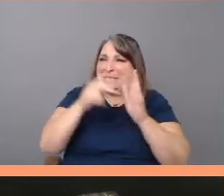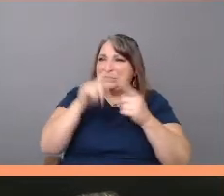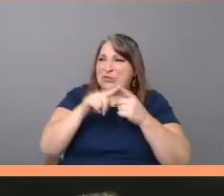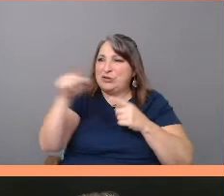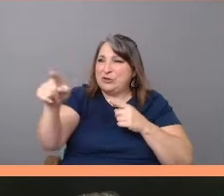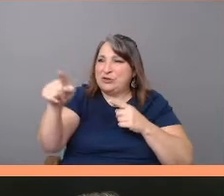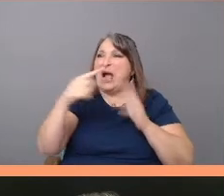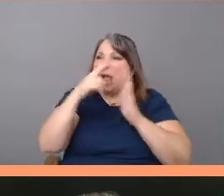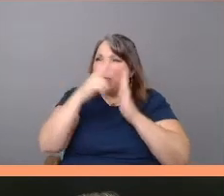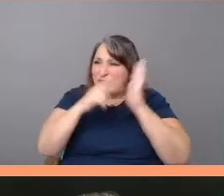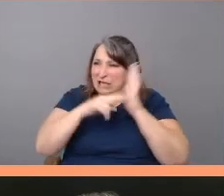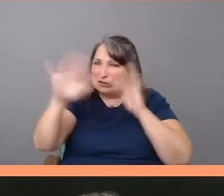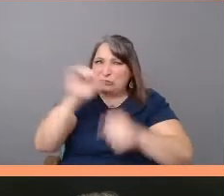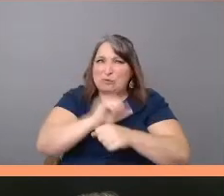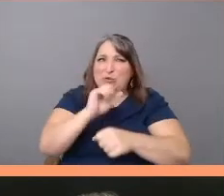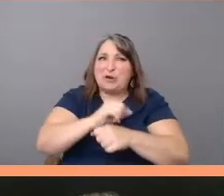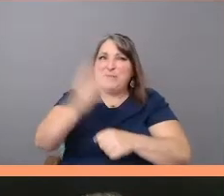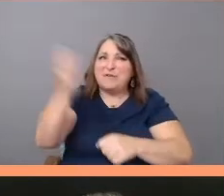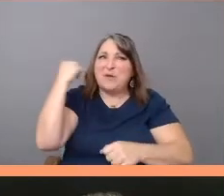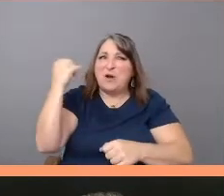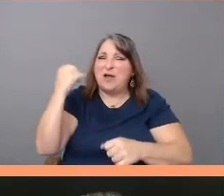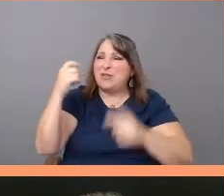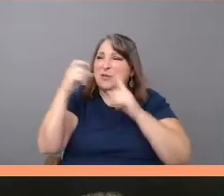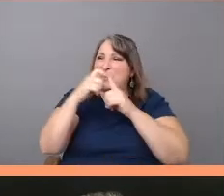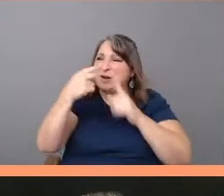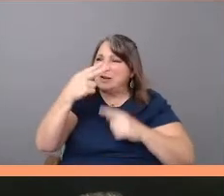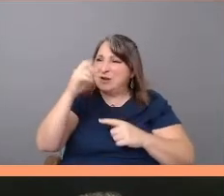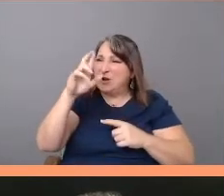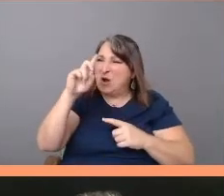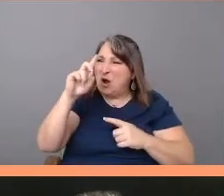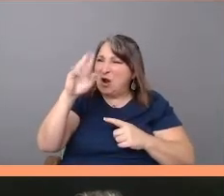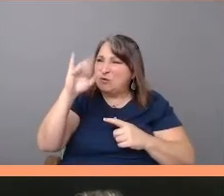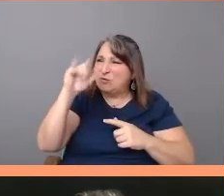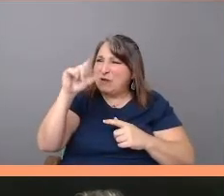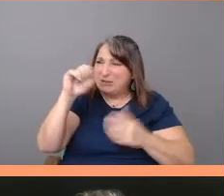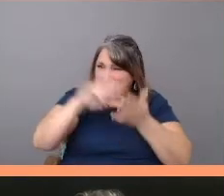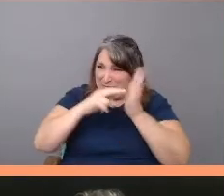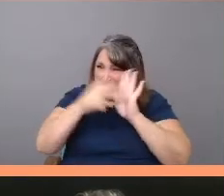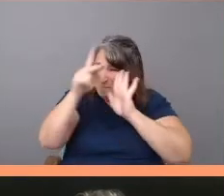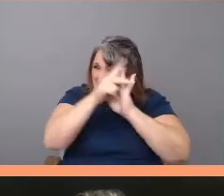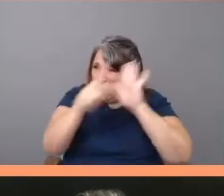previous work, I often wonder if by guardrails you mean policies.